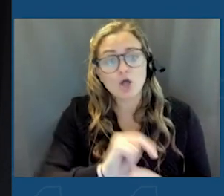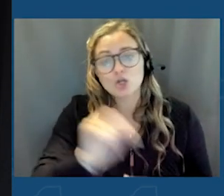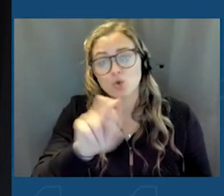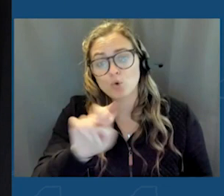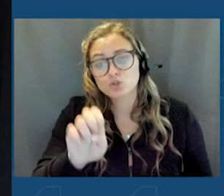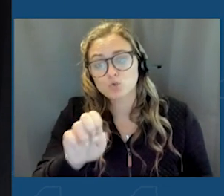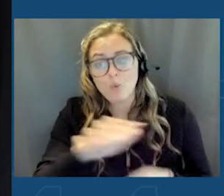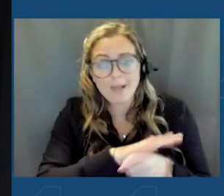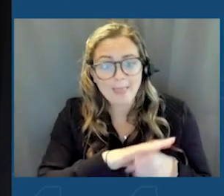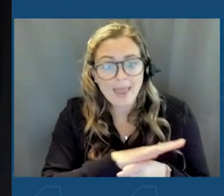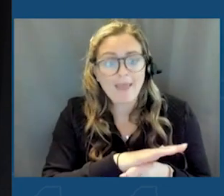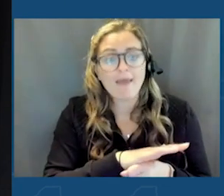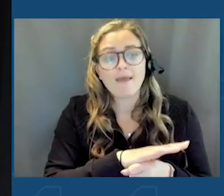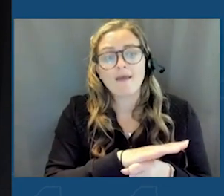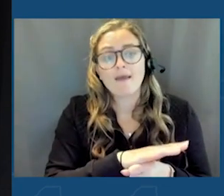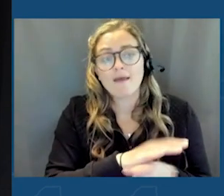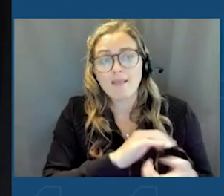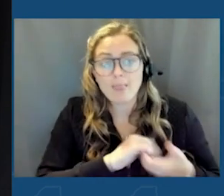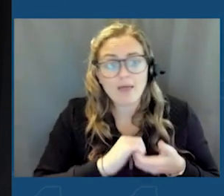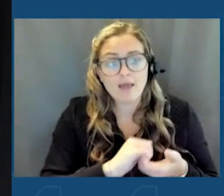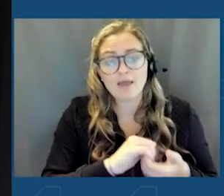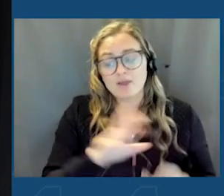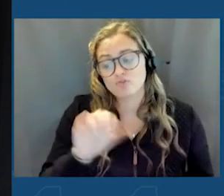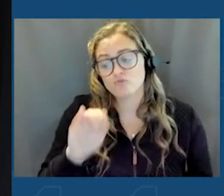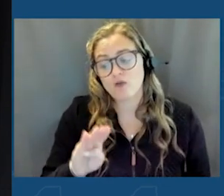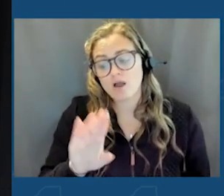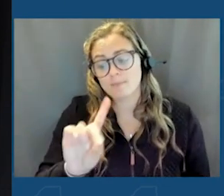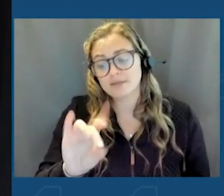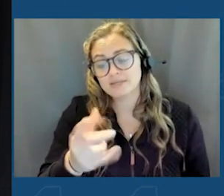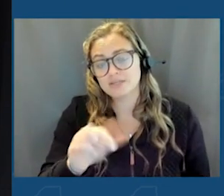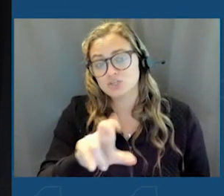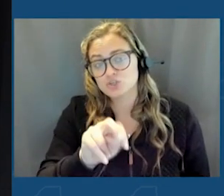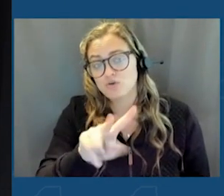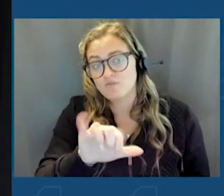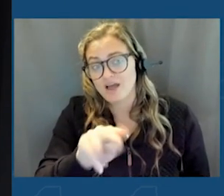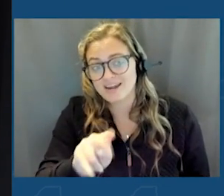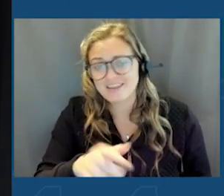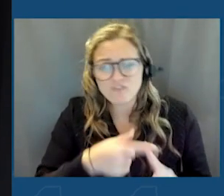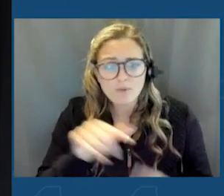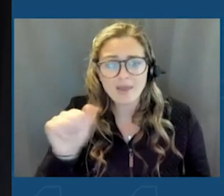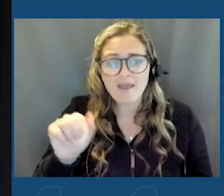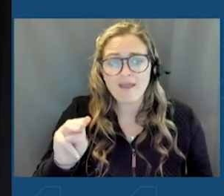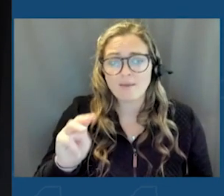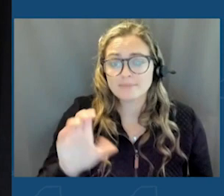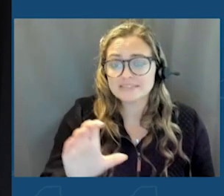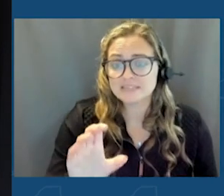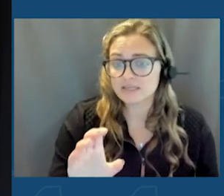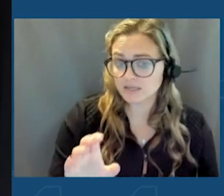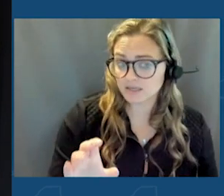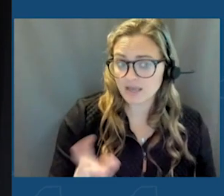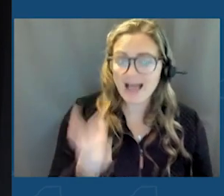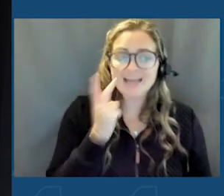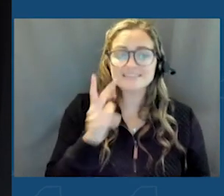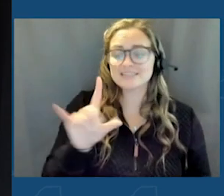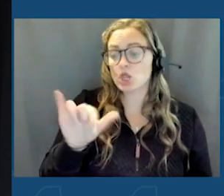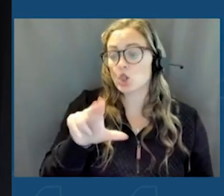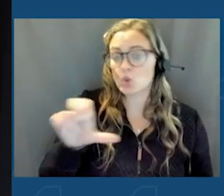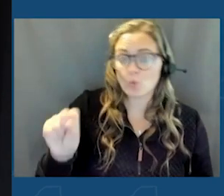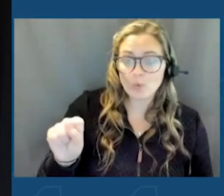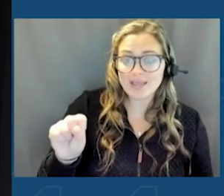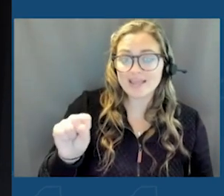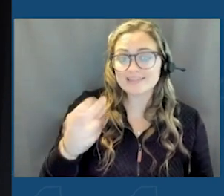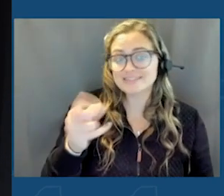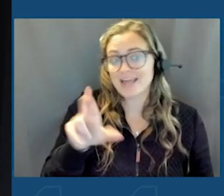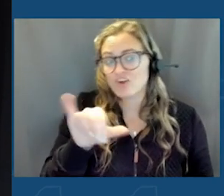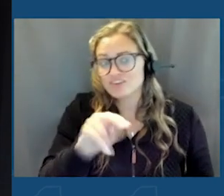Alliance. Rob DiGiovanni from AMC's. I saw Louise Harrison from Save Plum